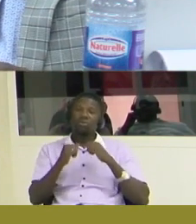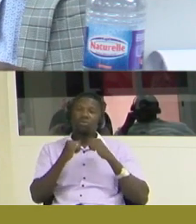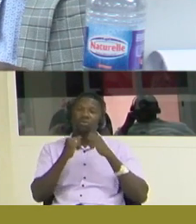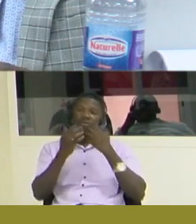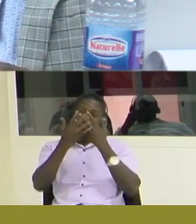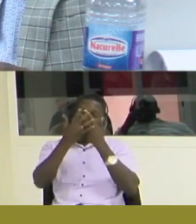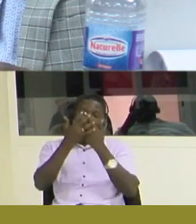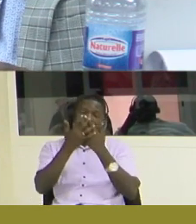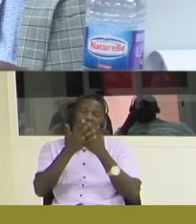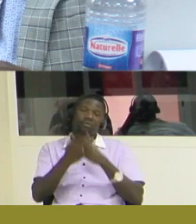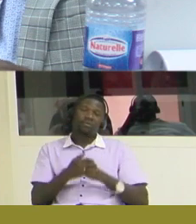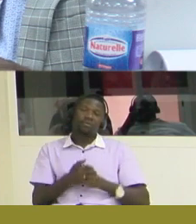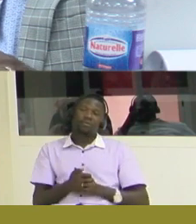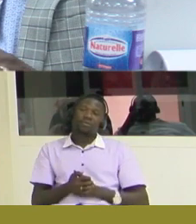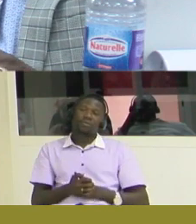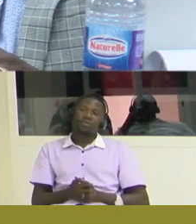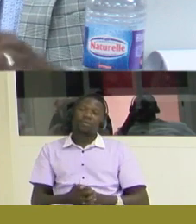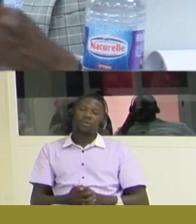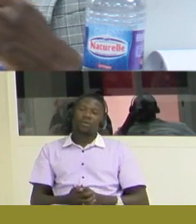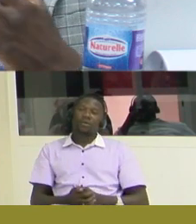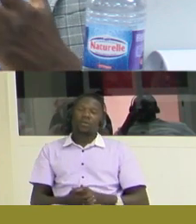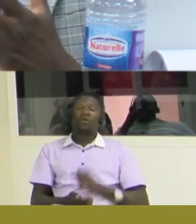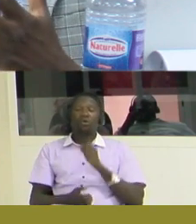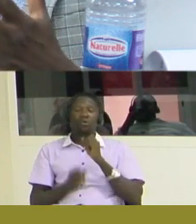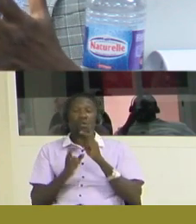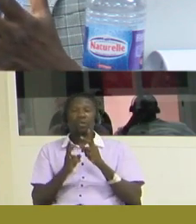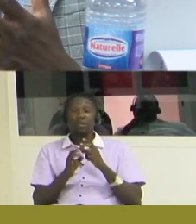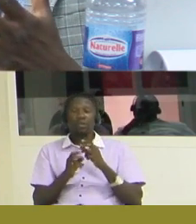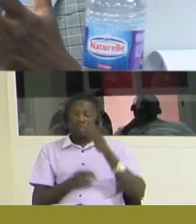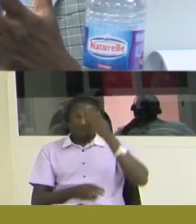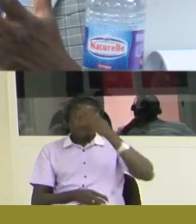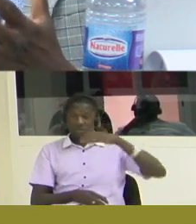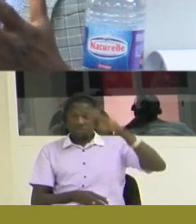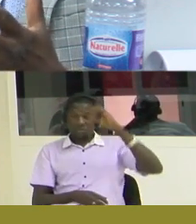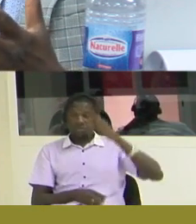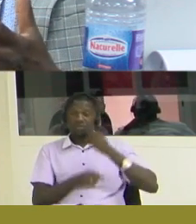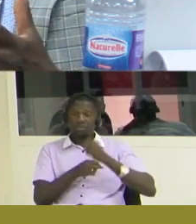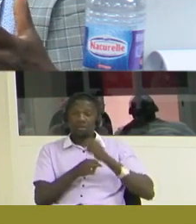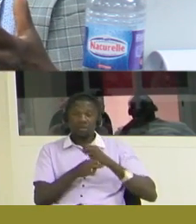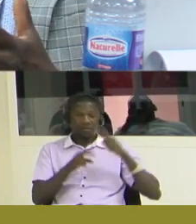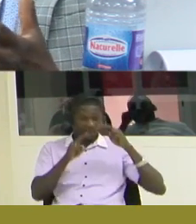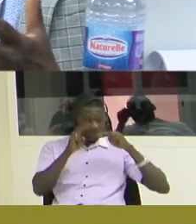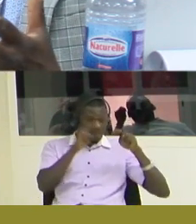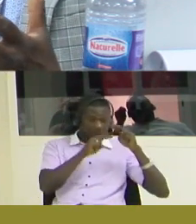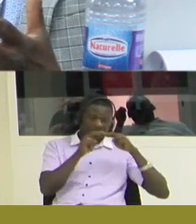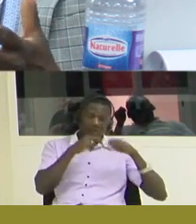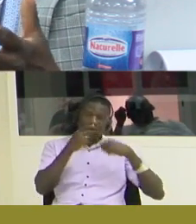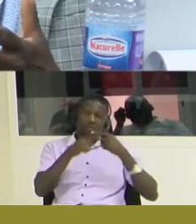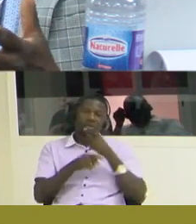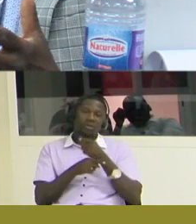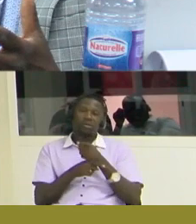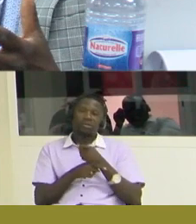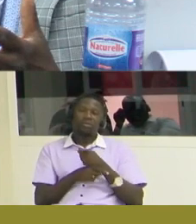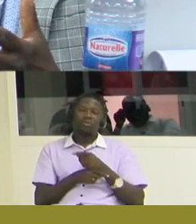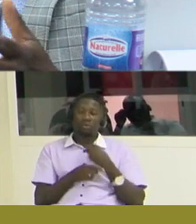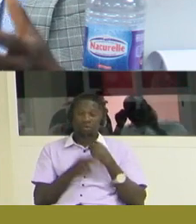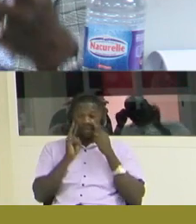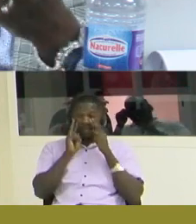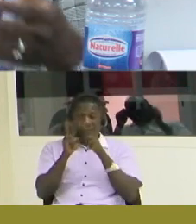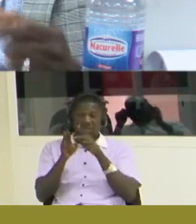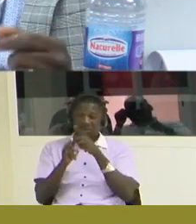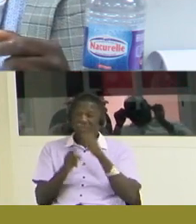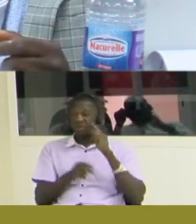up its findings on on that but seeing that you have regretted what happened to Sunnis airily